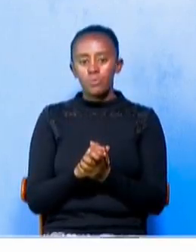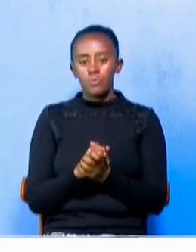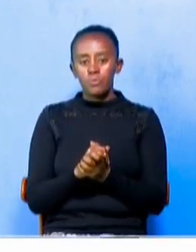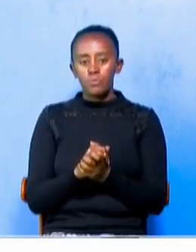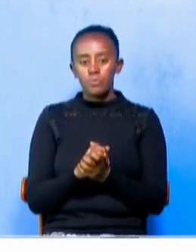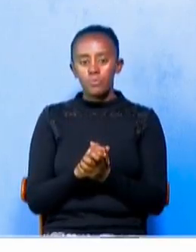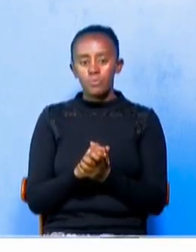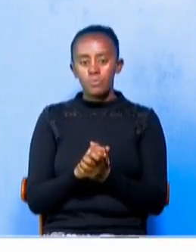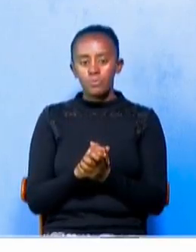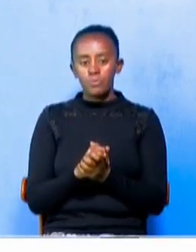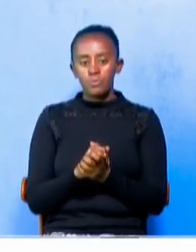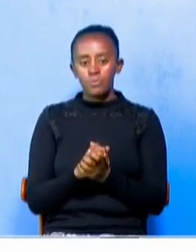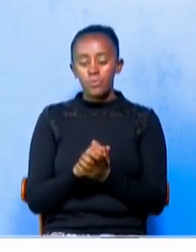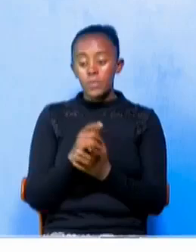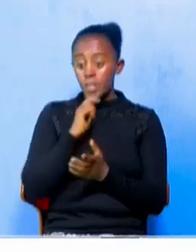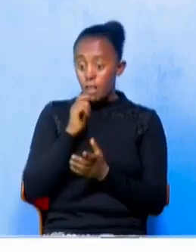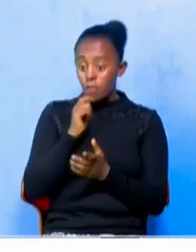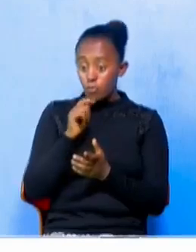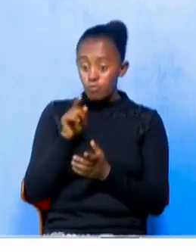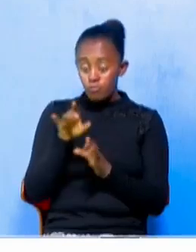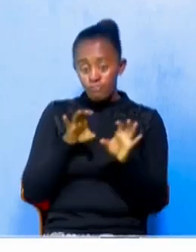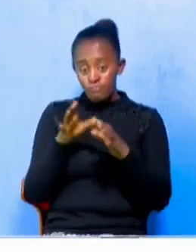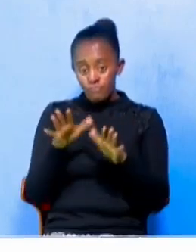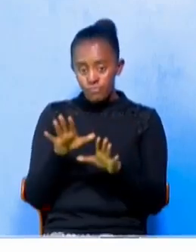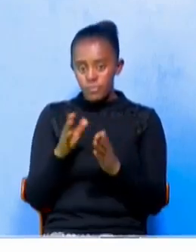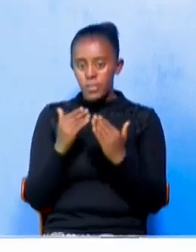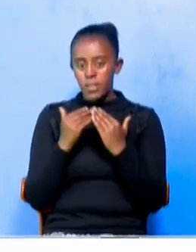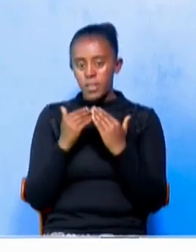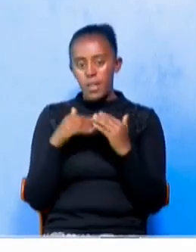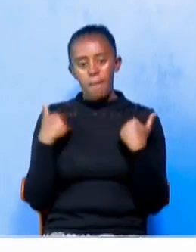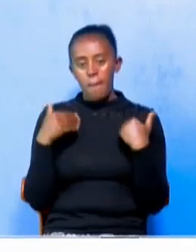to interviewing you.